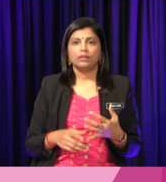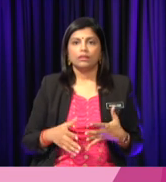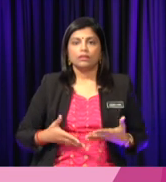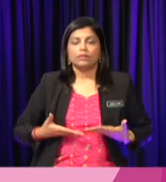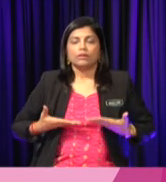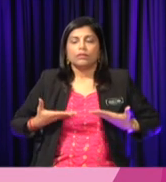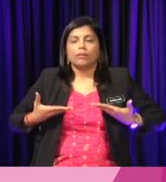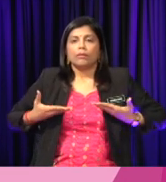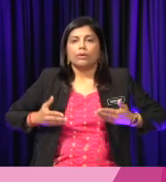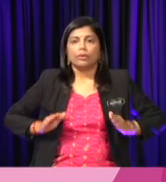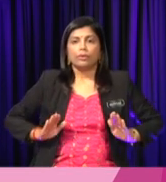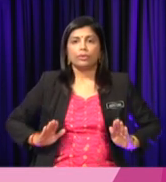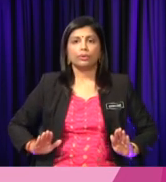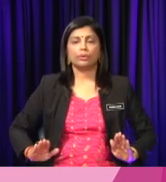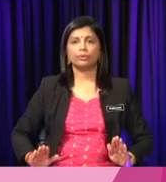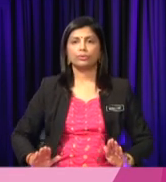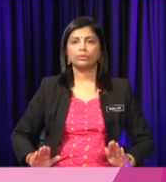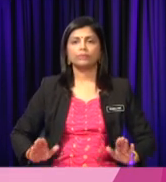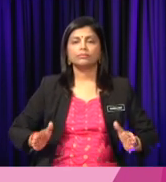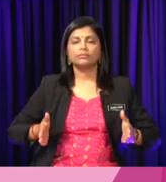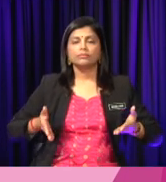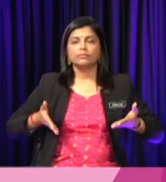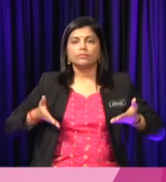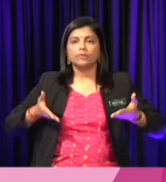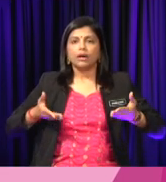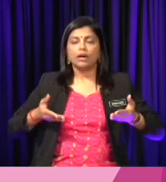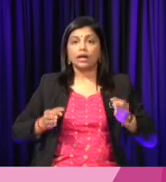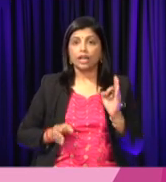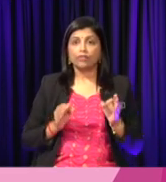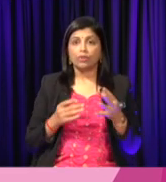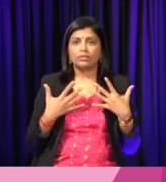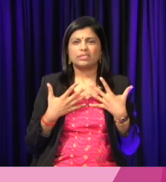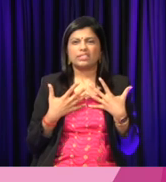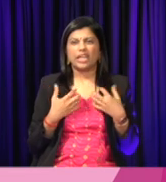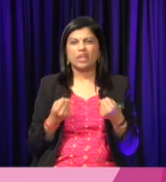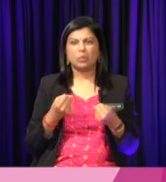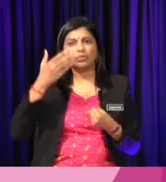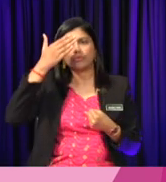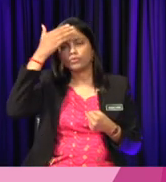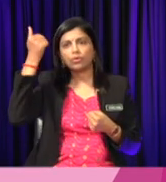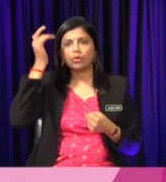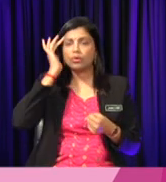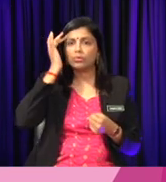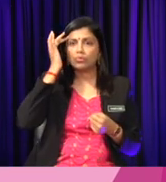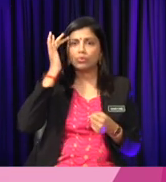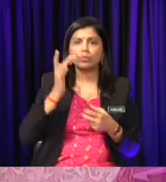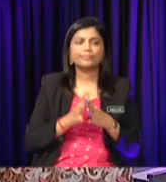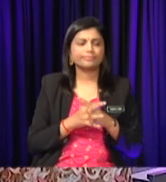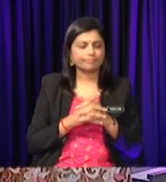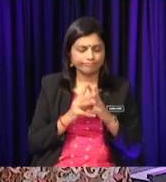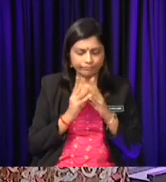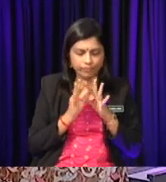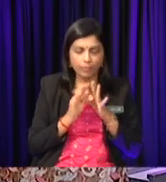breathe. Keep breathing. Yes, get that zen. Don't, you know, get too animated, speaking too fast. You might stumble upon your words,